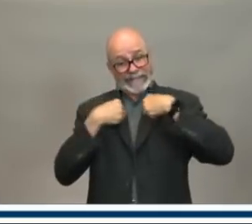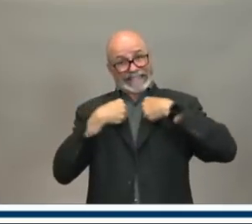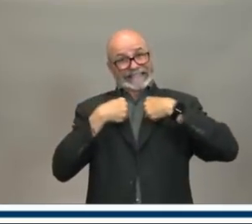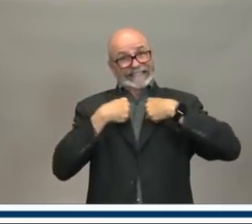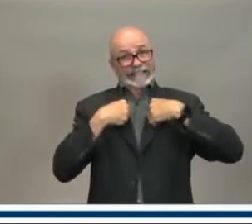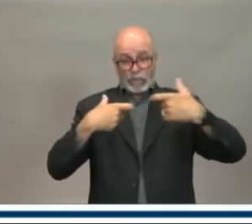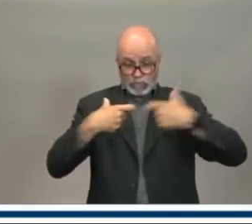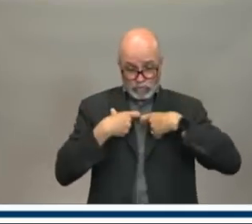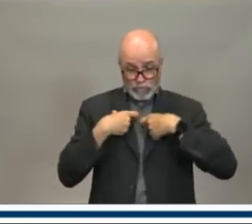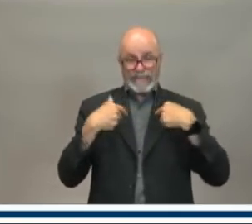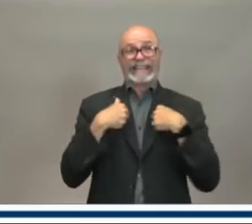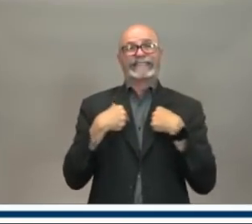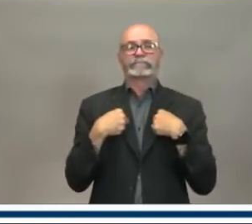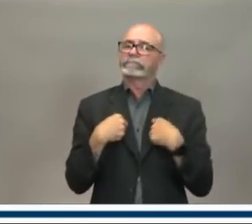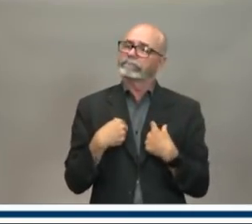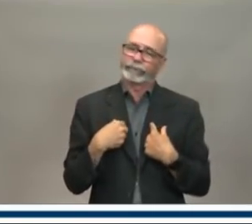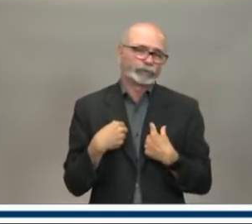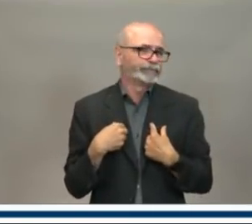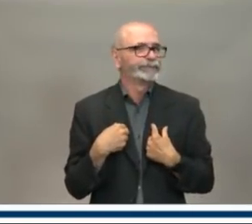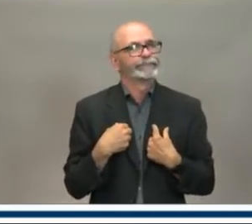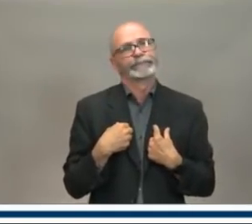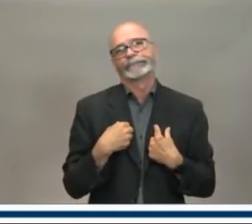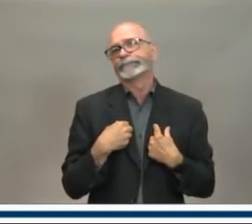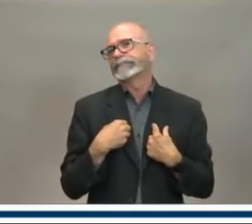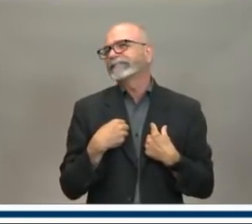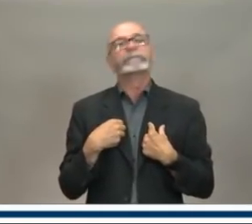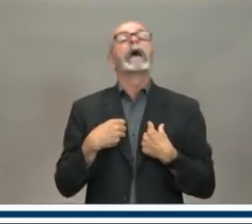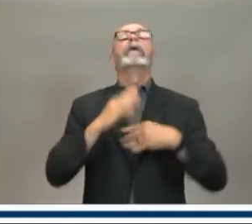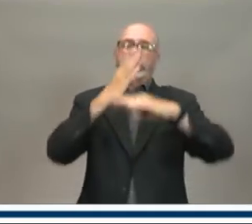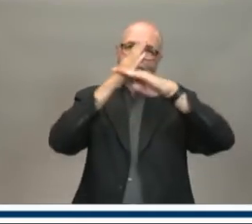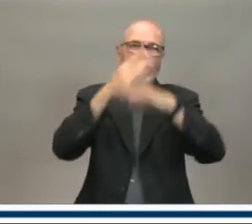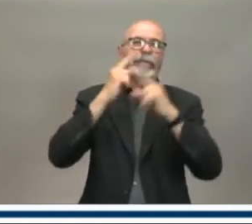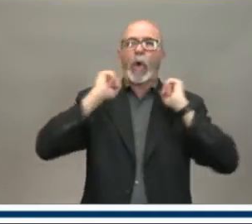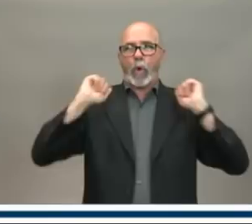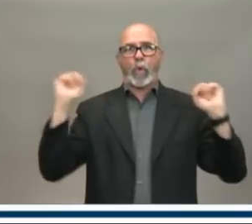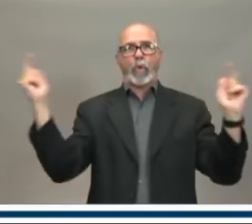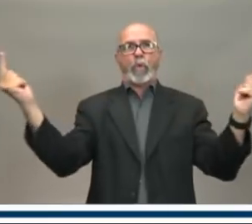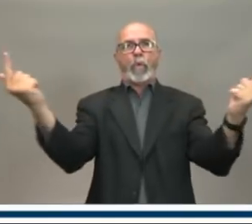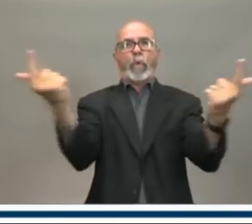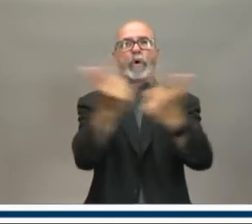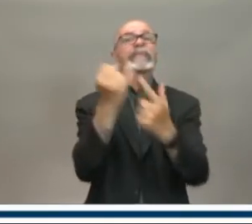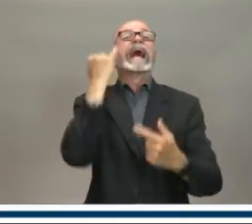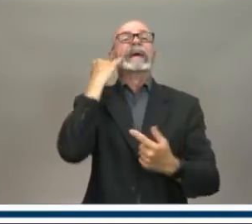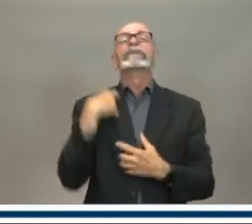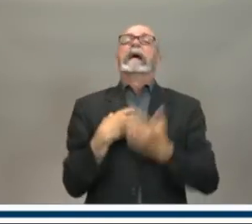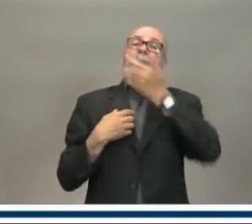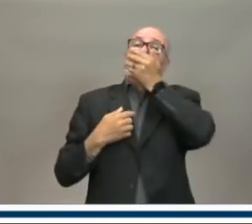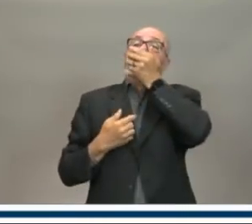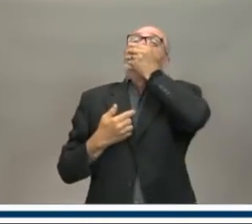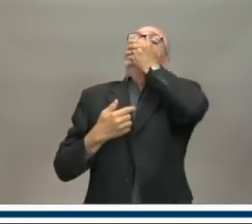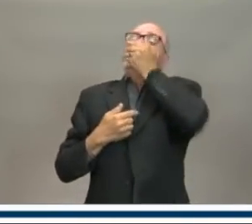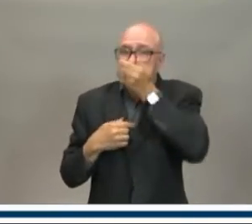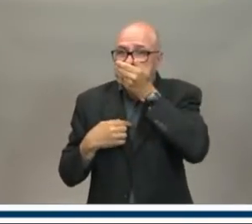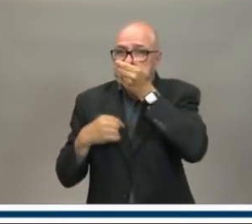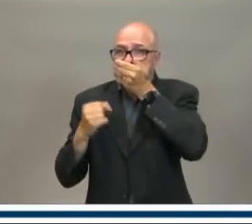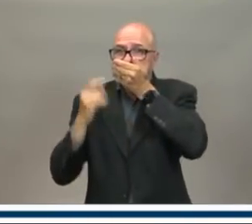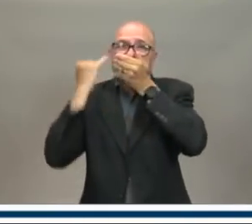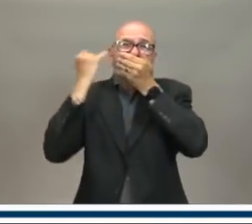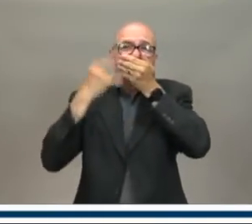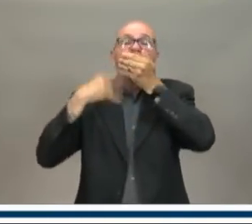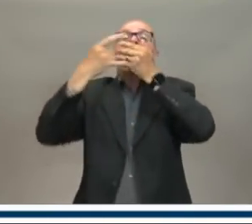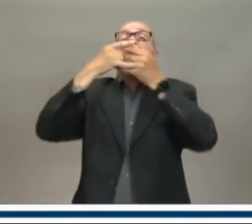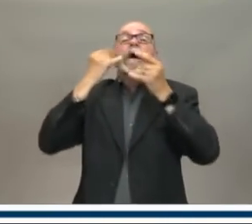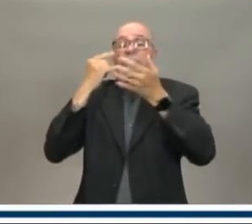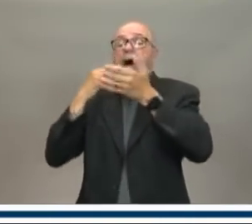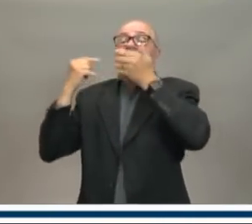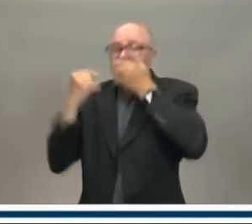you because it limits any germs or virus that you have if you cough or sneeze or even if you're breathing. But masks also need to be